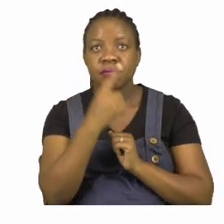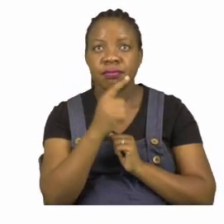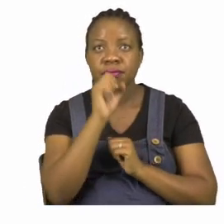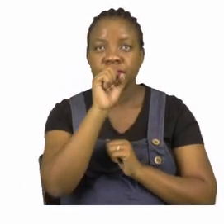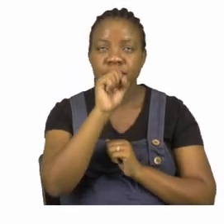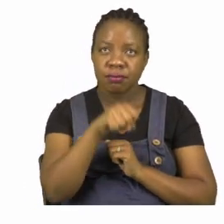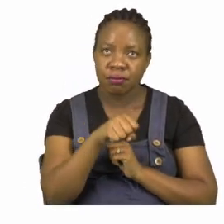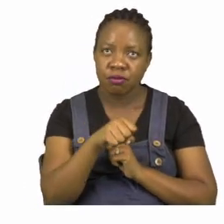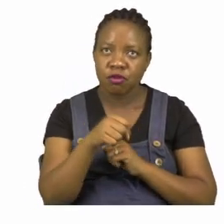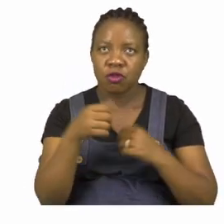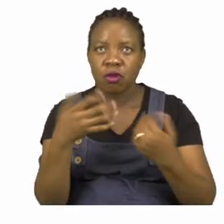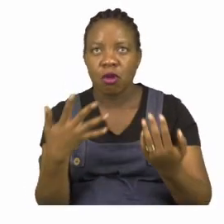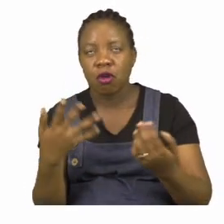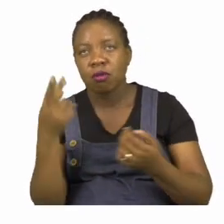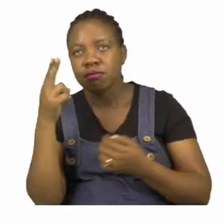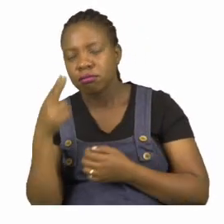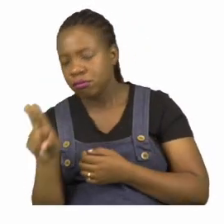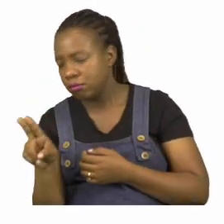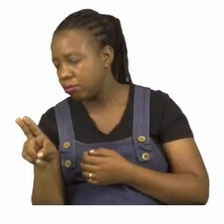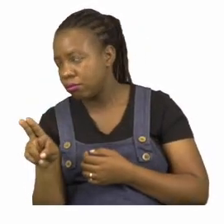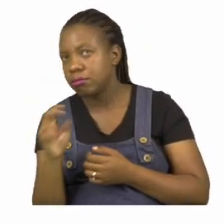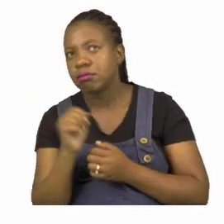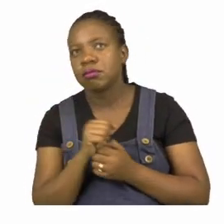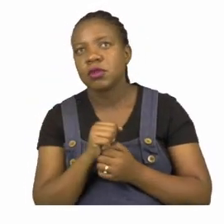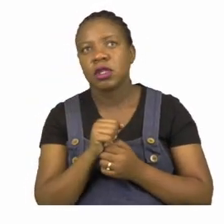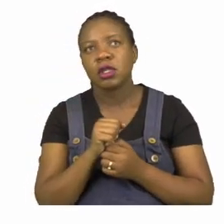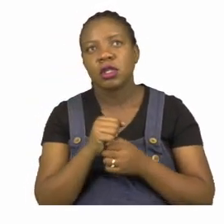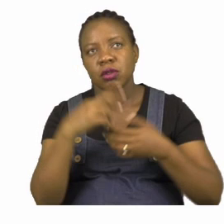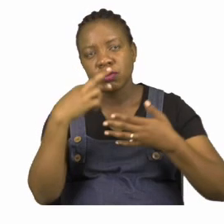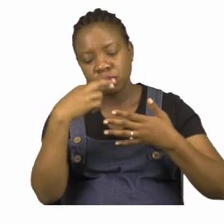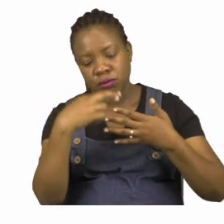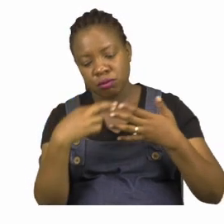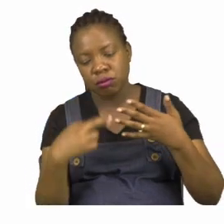or no and give a reason.